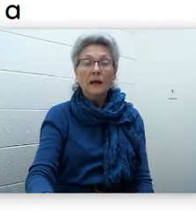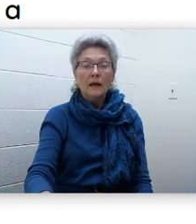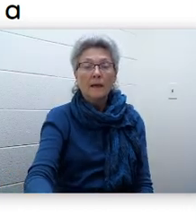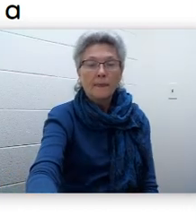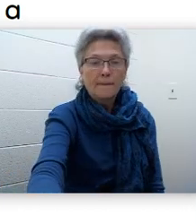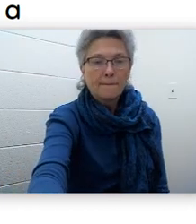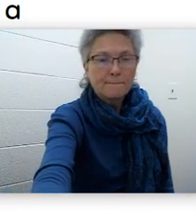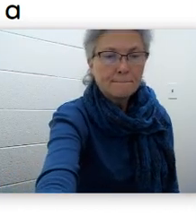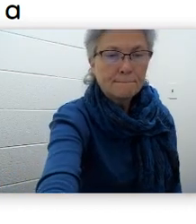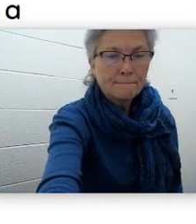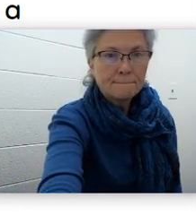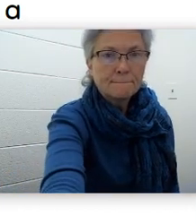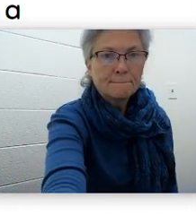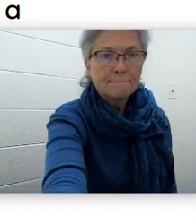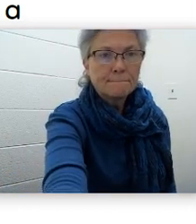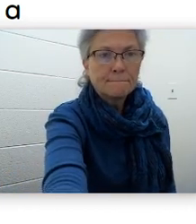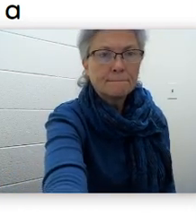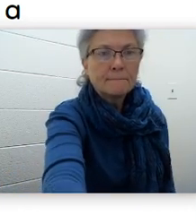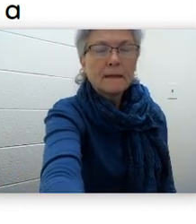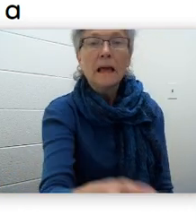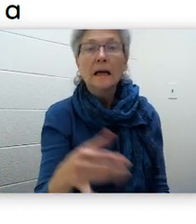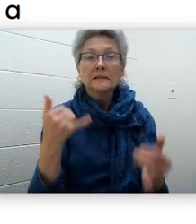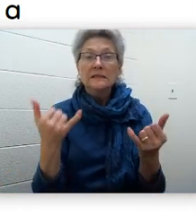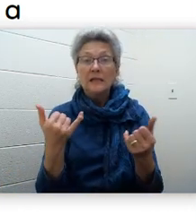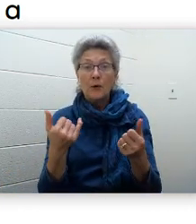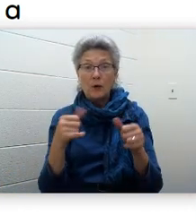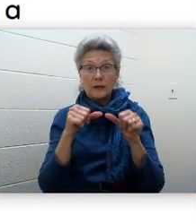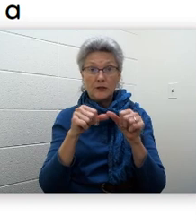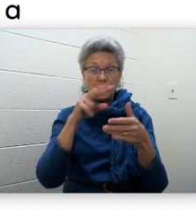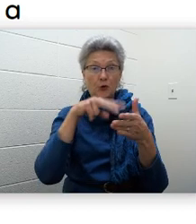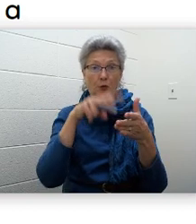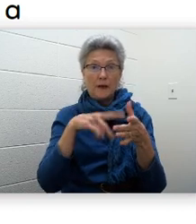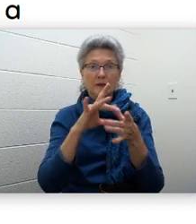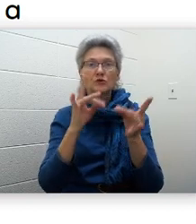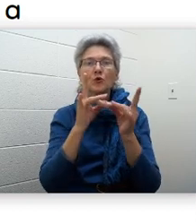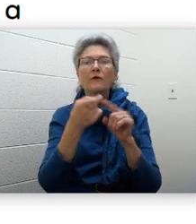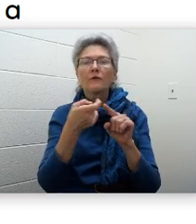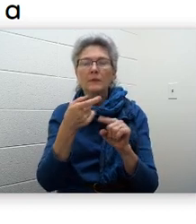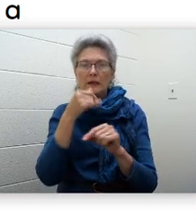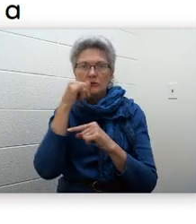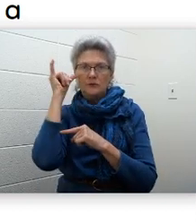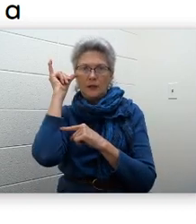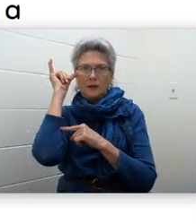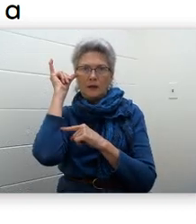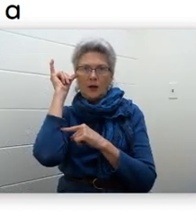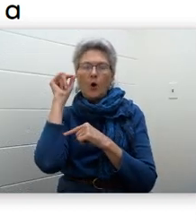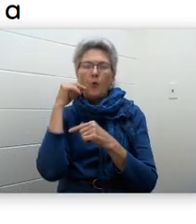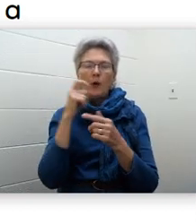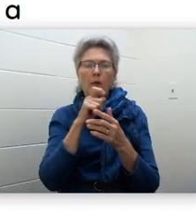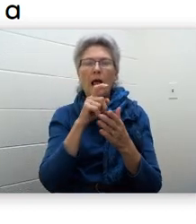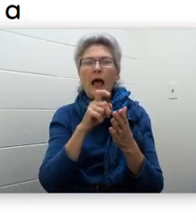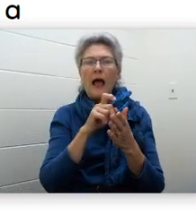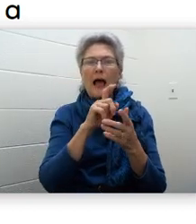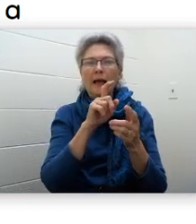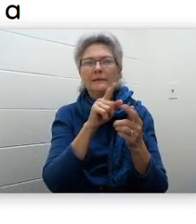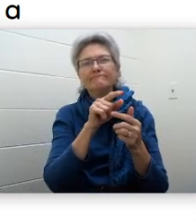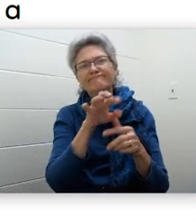Today we will continue reading our passage from yesterday. We will identify more details in order to form a clear main